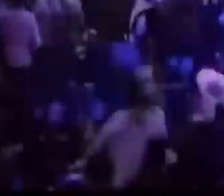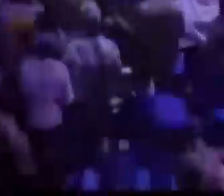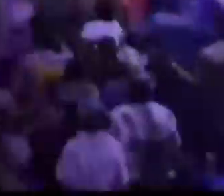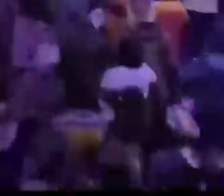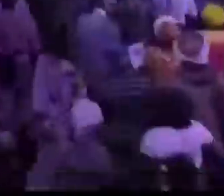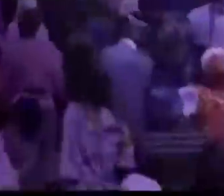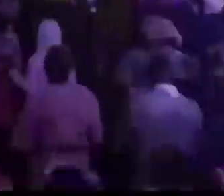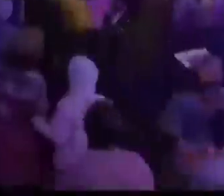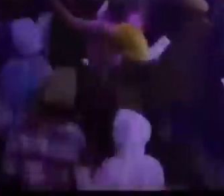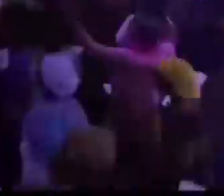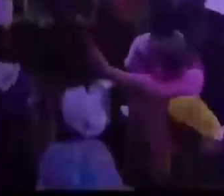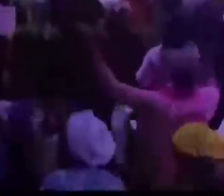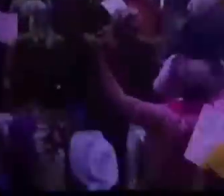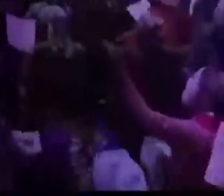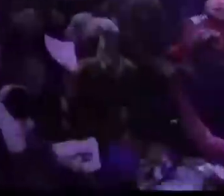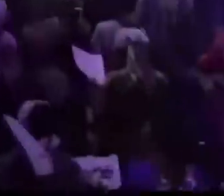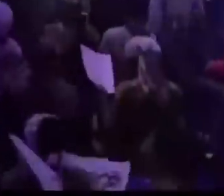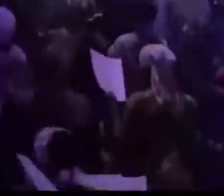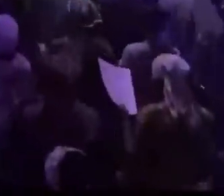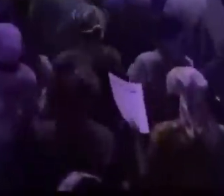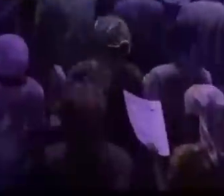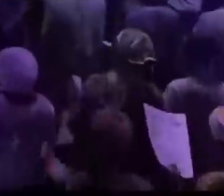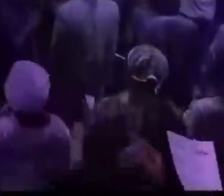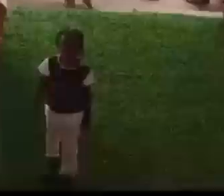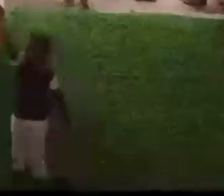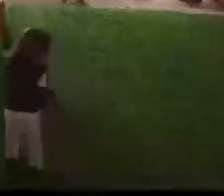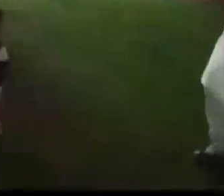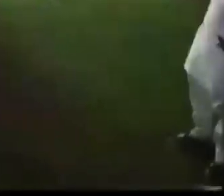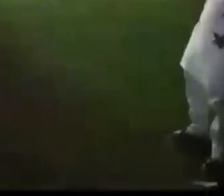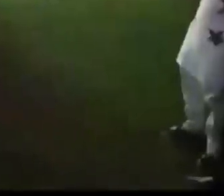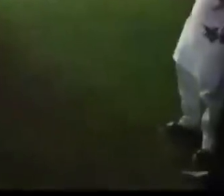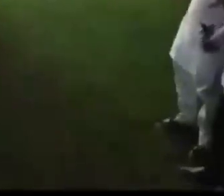lu fun wa pe July marathon